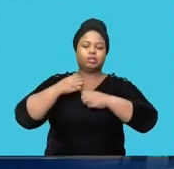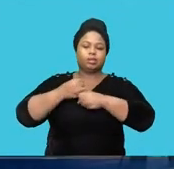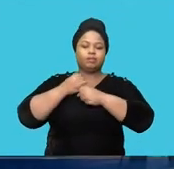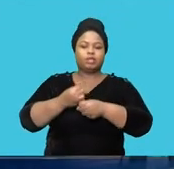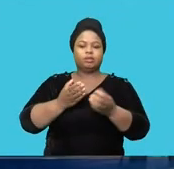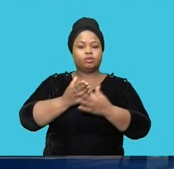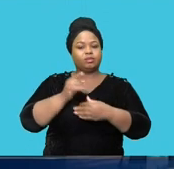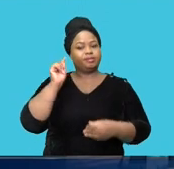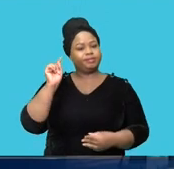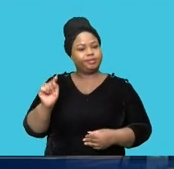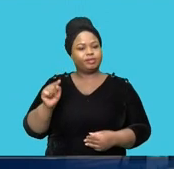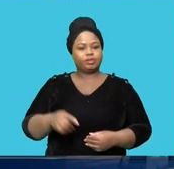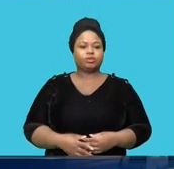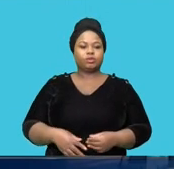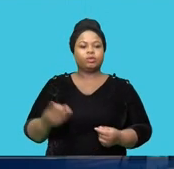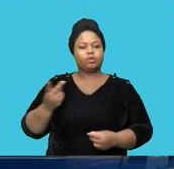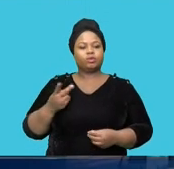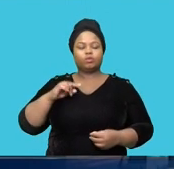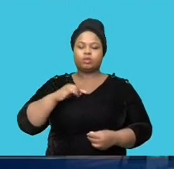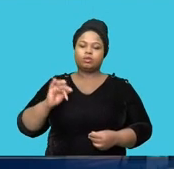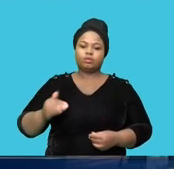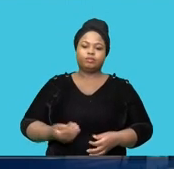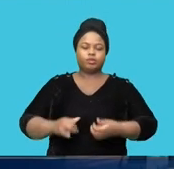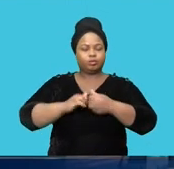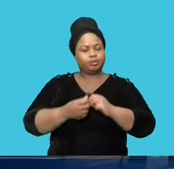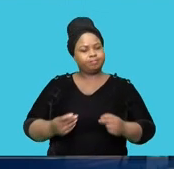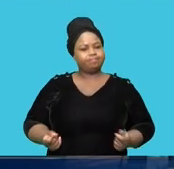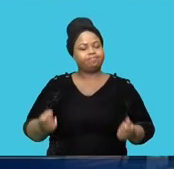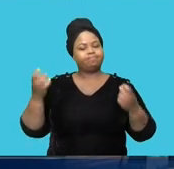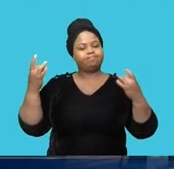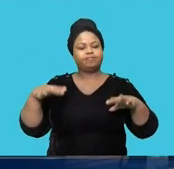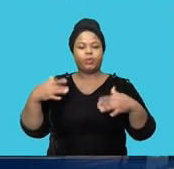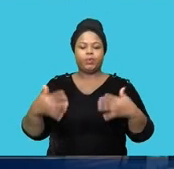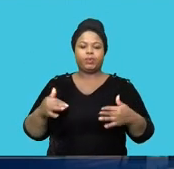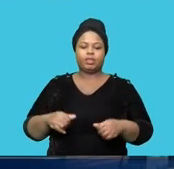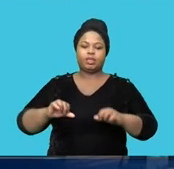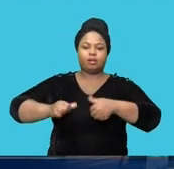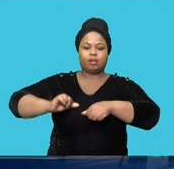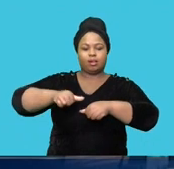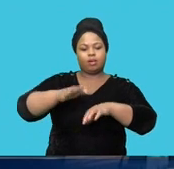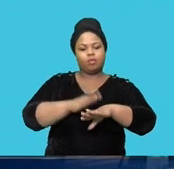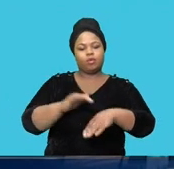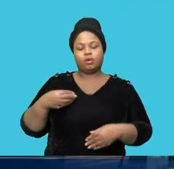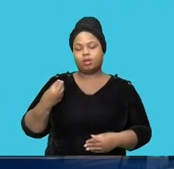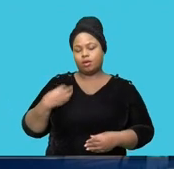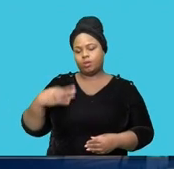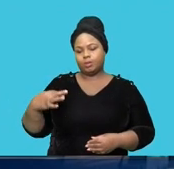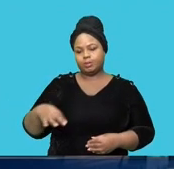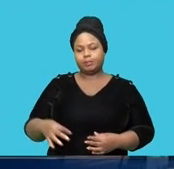Through this summit, the Momentum celebrates the female sports stars while inspiring the next generation of young girls.